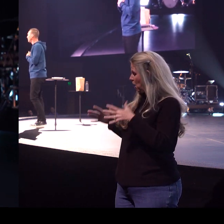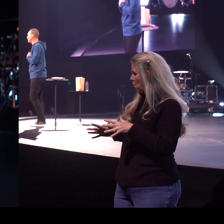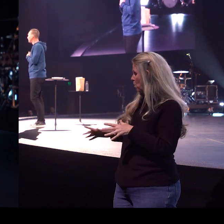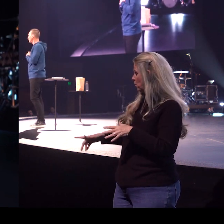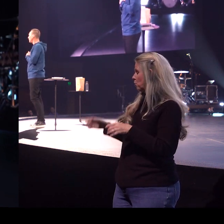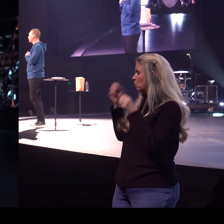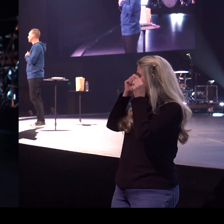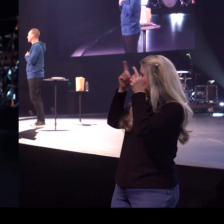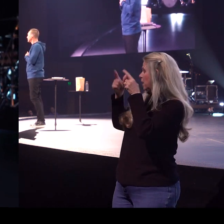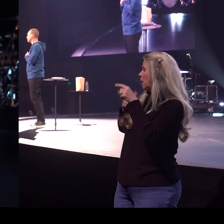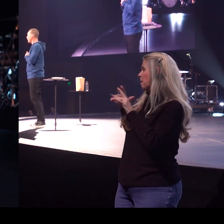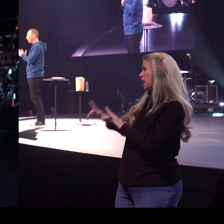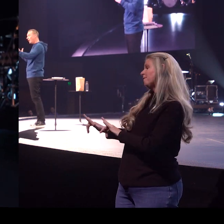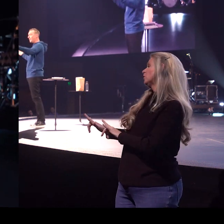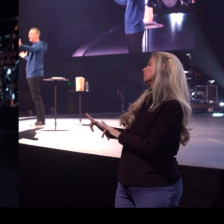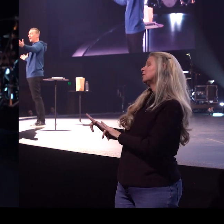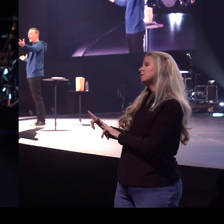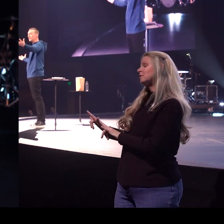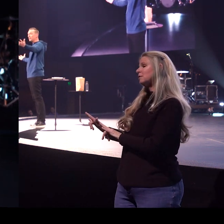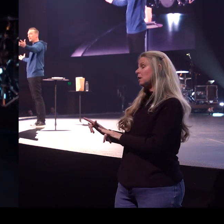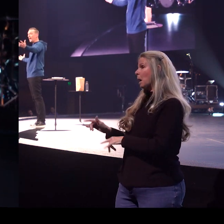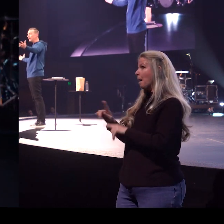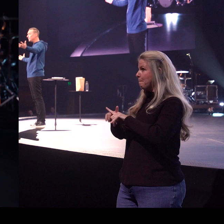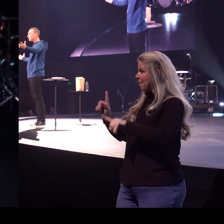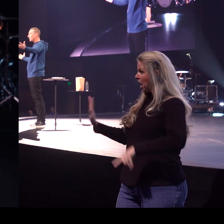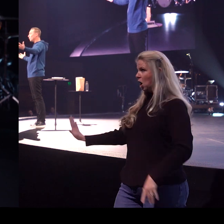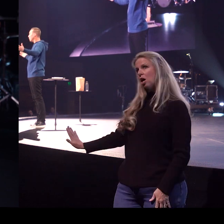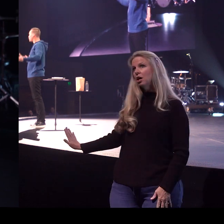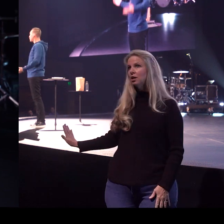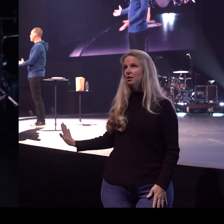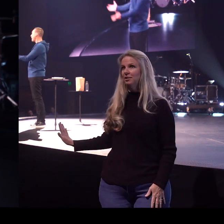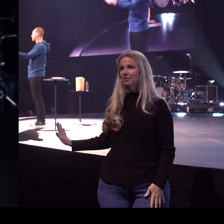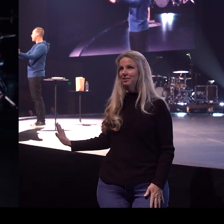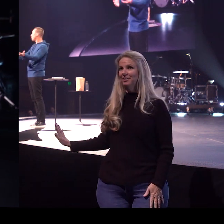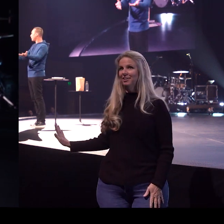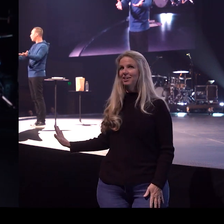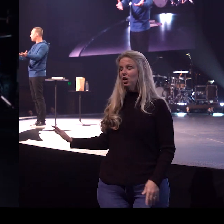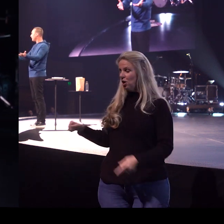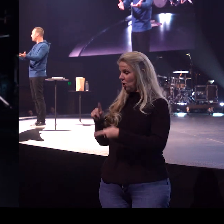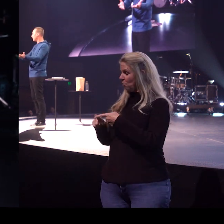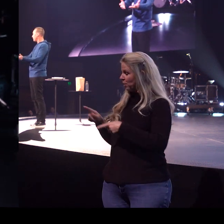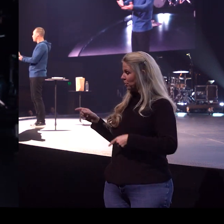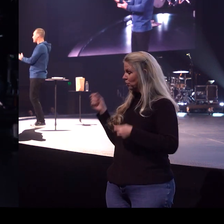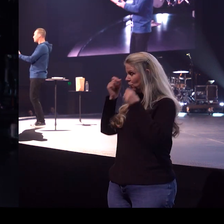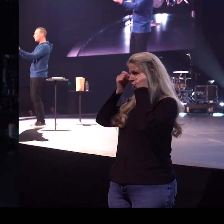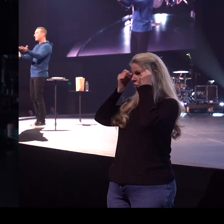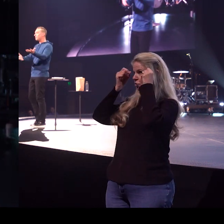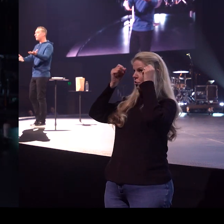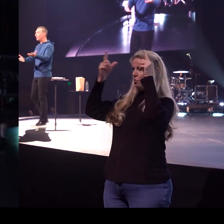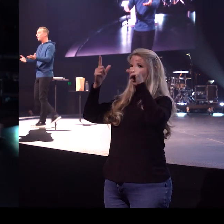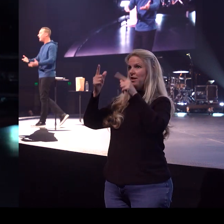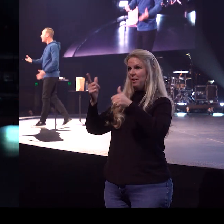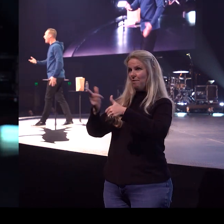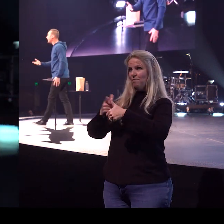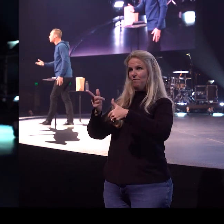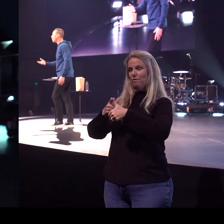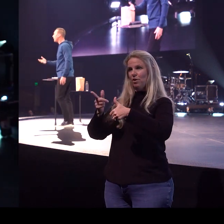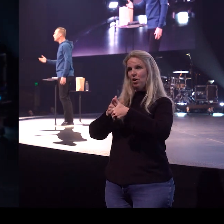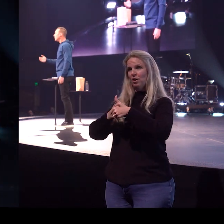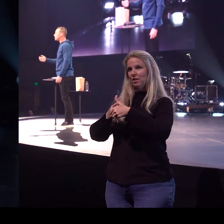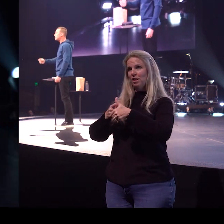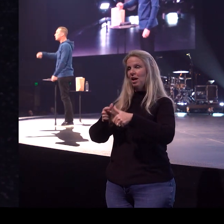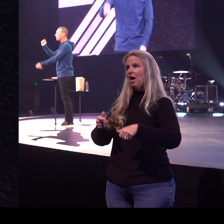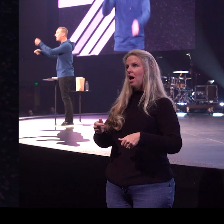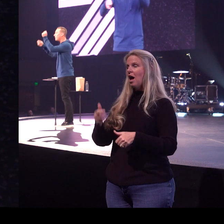her. Now her, on the other hand, okay, when she wakes up before me, like the few times she wakes up before me, I